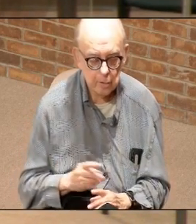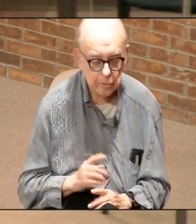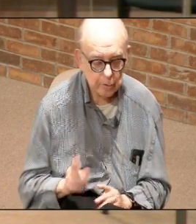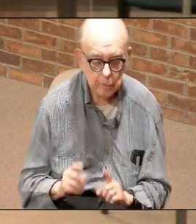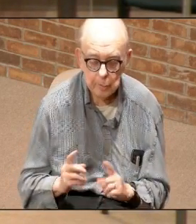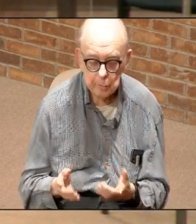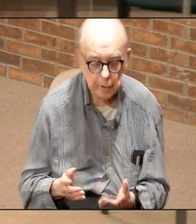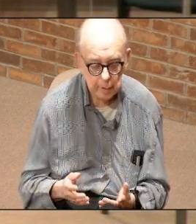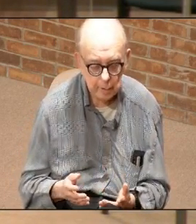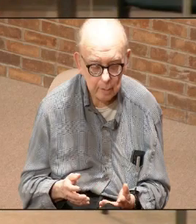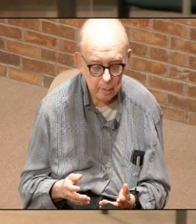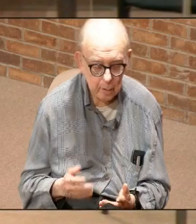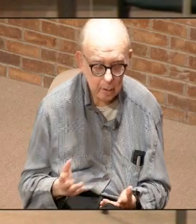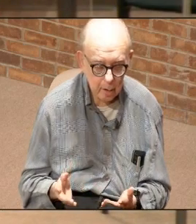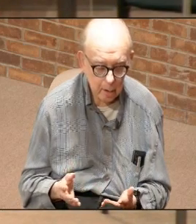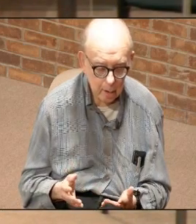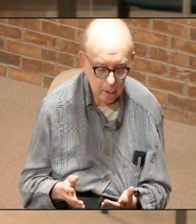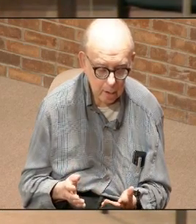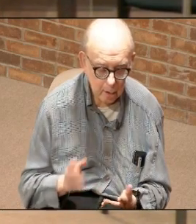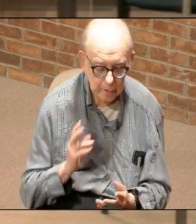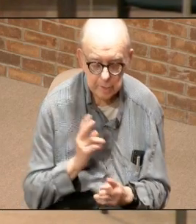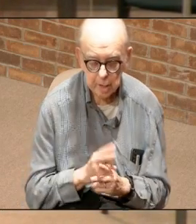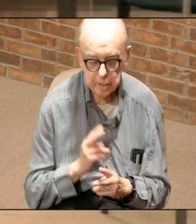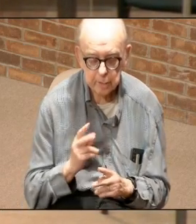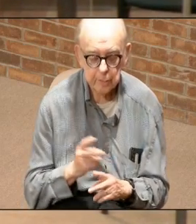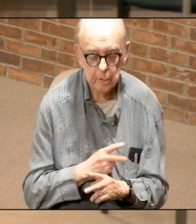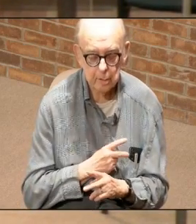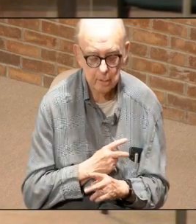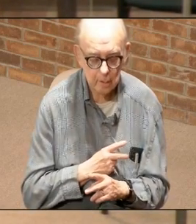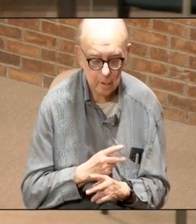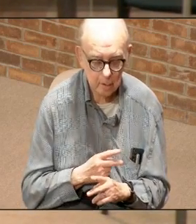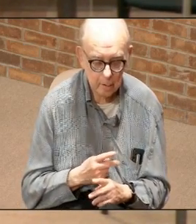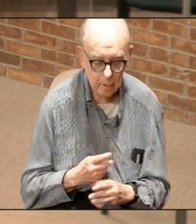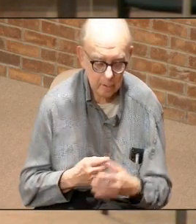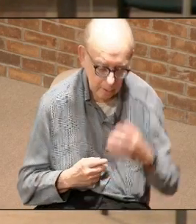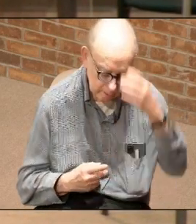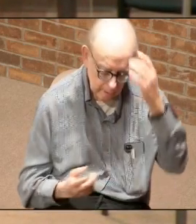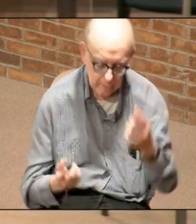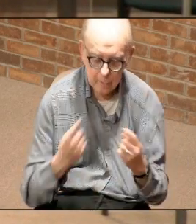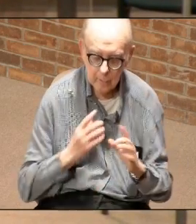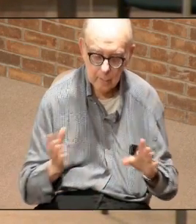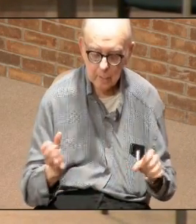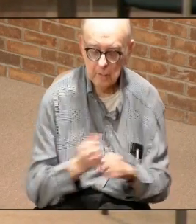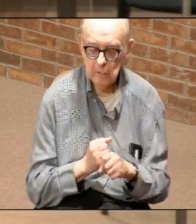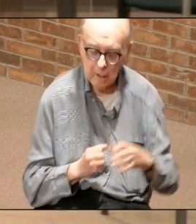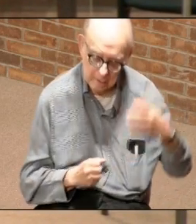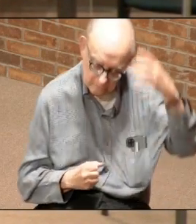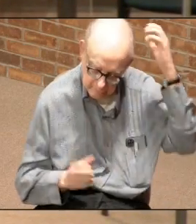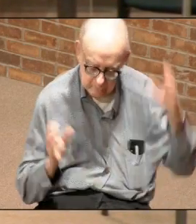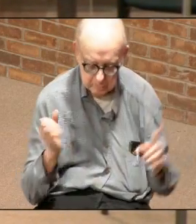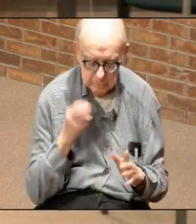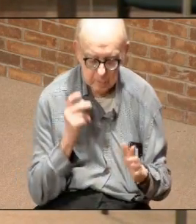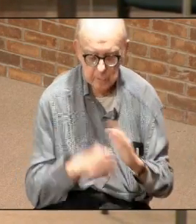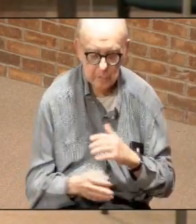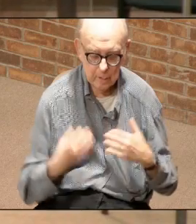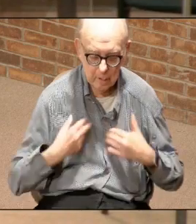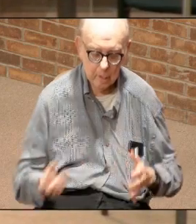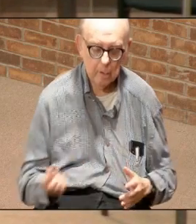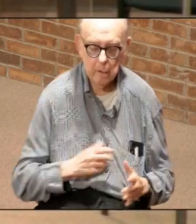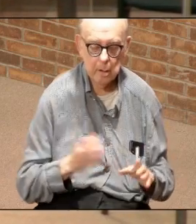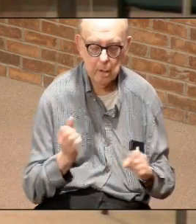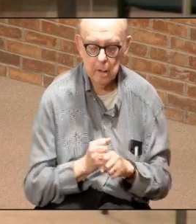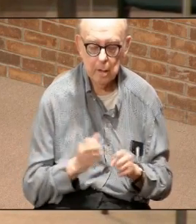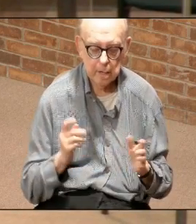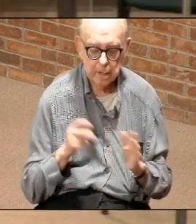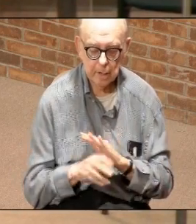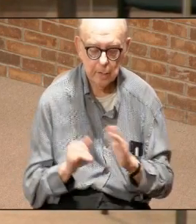been? He had been over here tending the sheep. A lion came up, he grabbed it and killed it. A bear came up, he grabbed